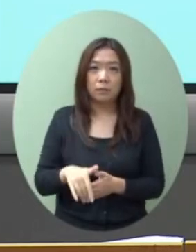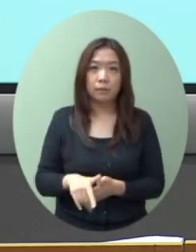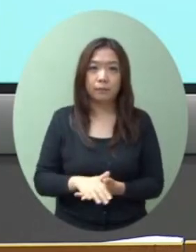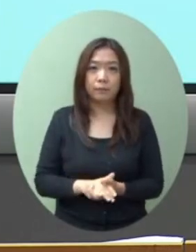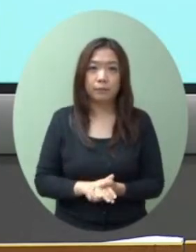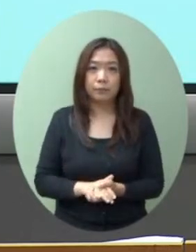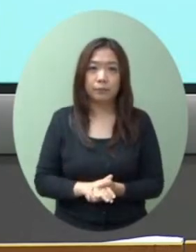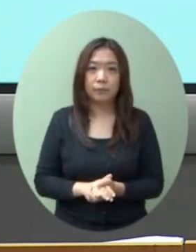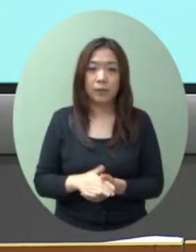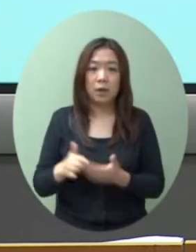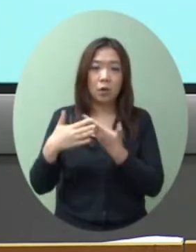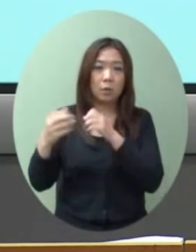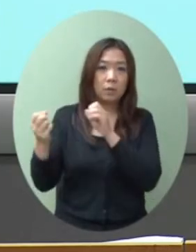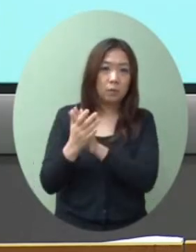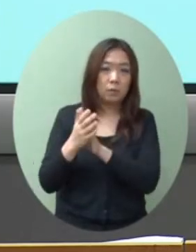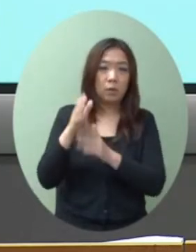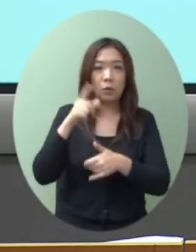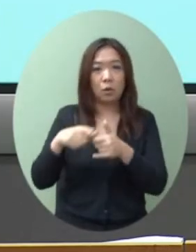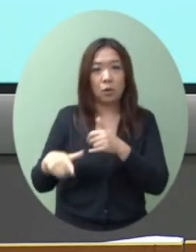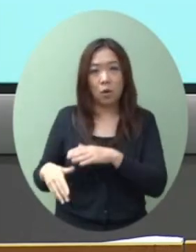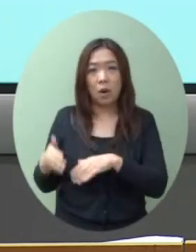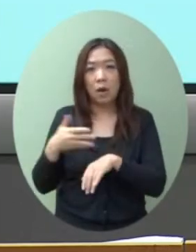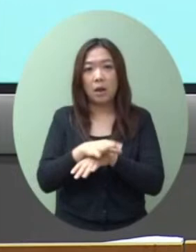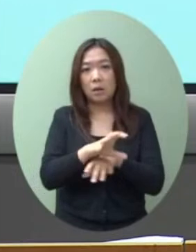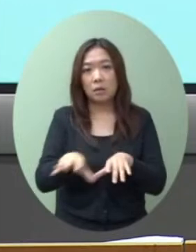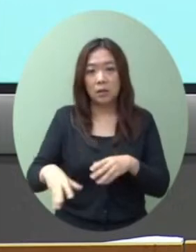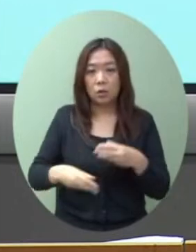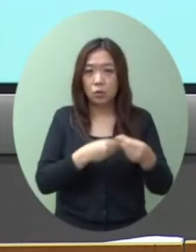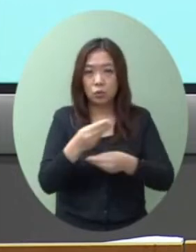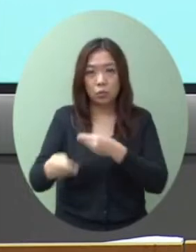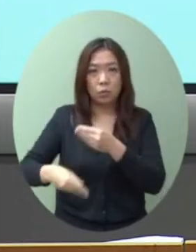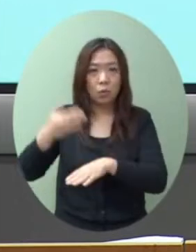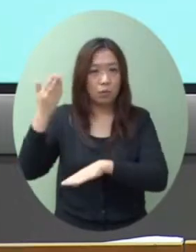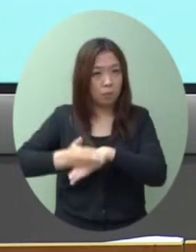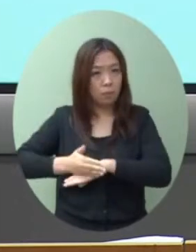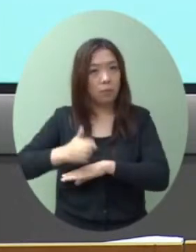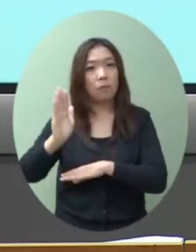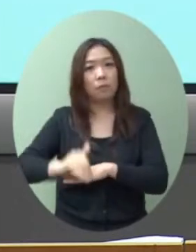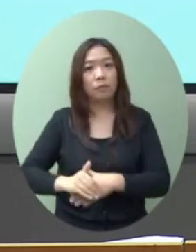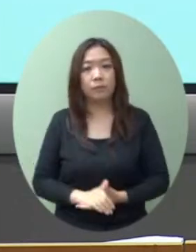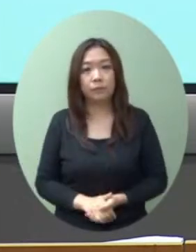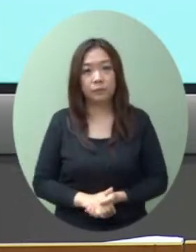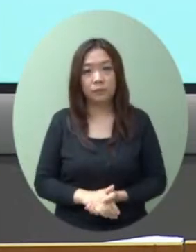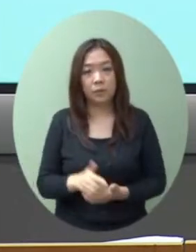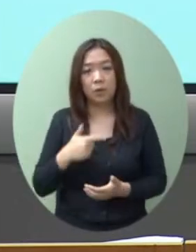of home medical surveillance can still identify